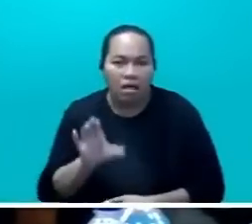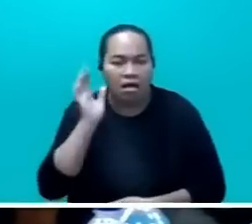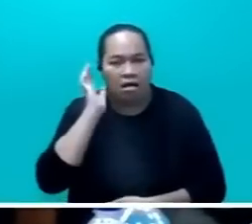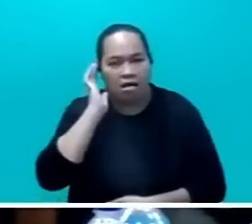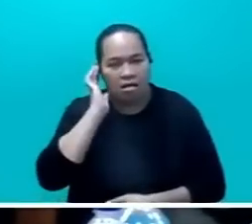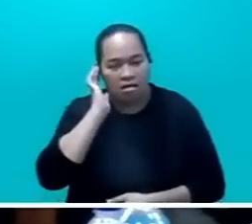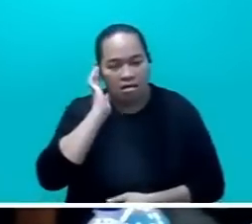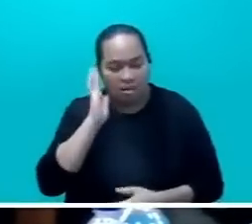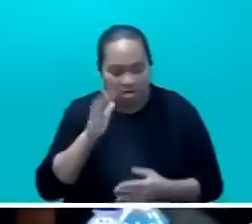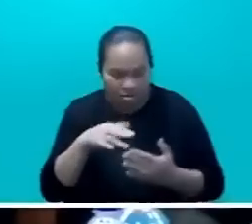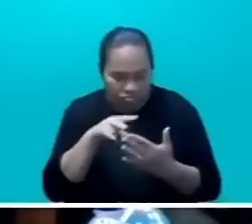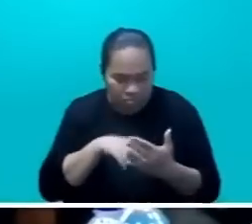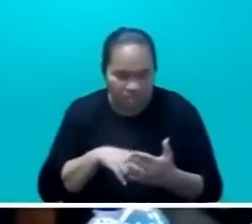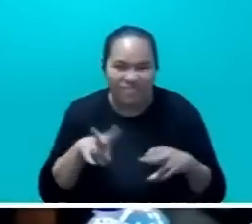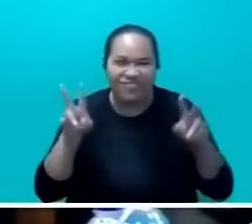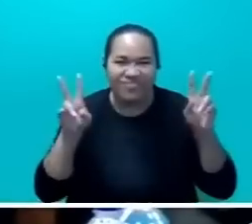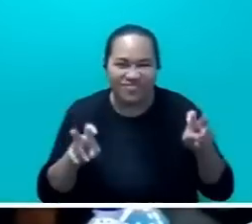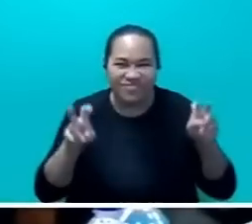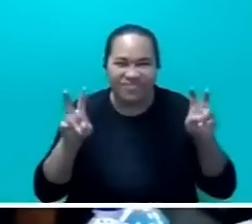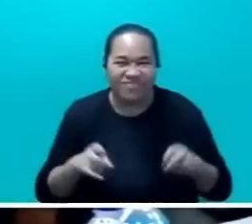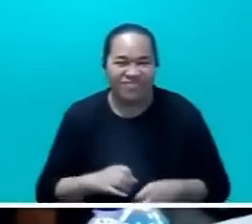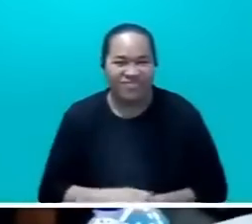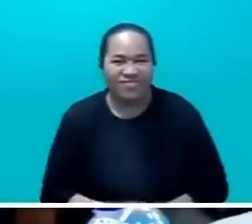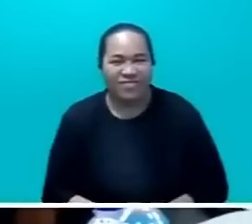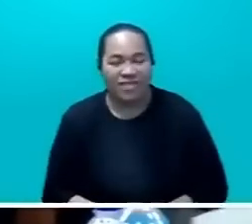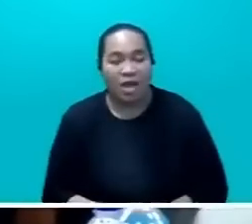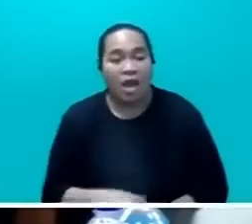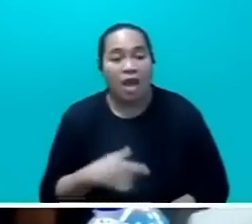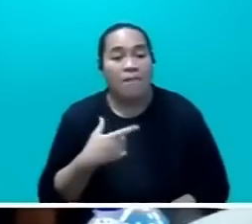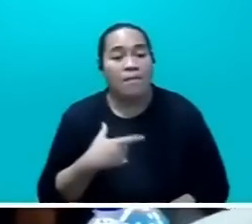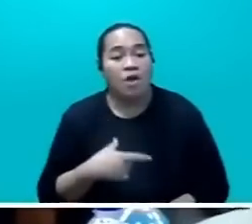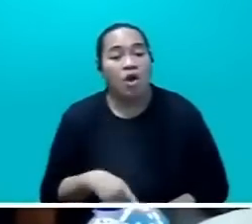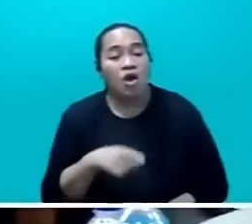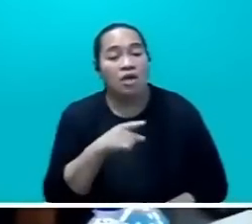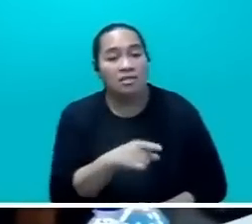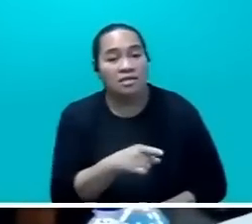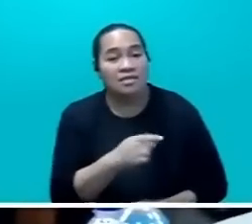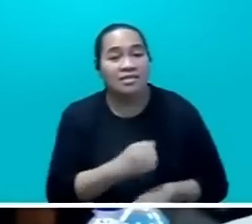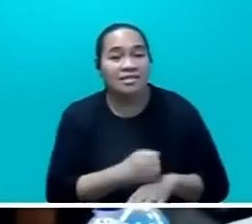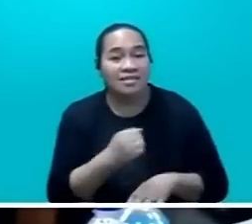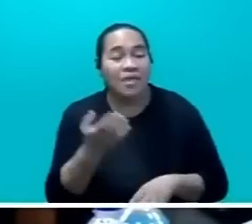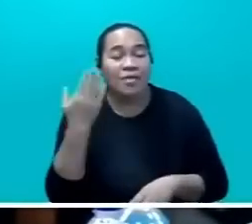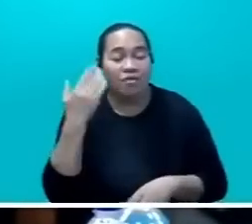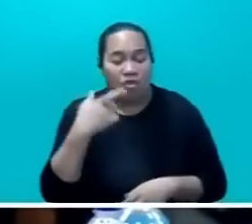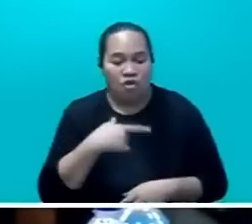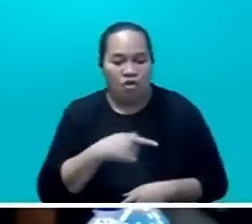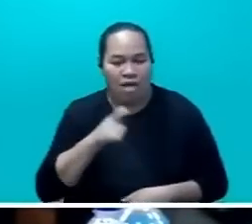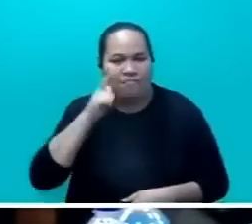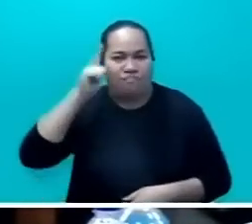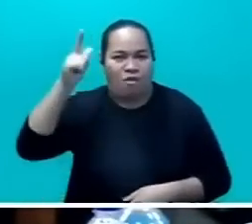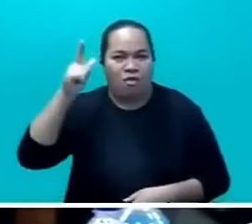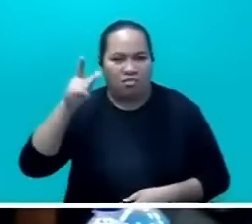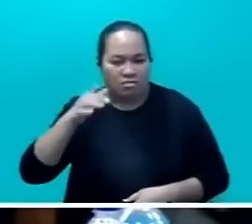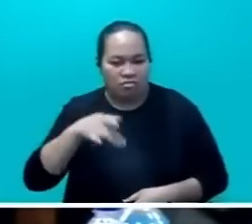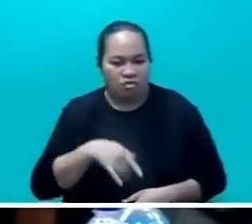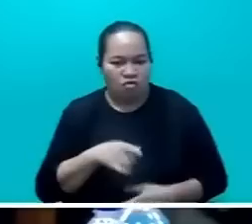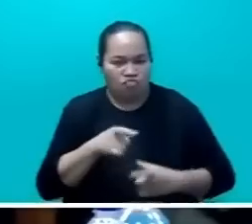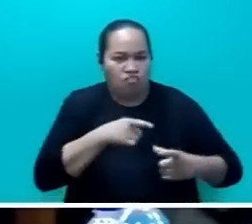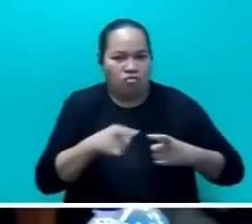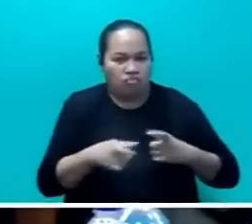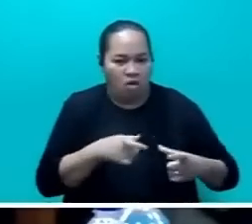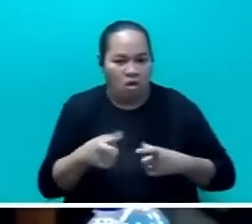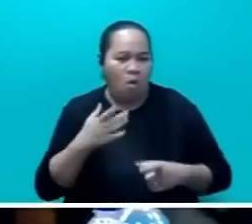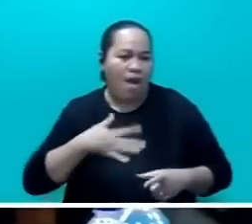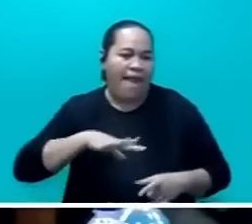Basically what has happened is because they were interfering, because they wanted to